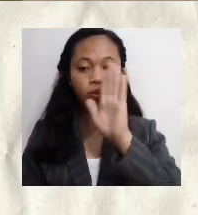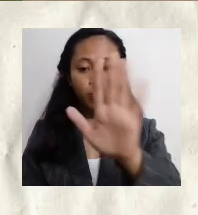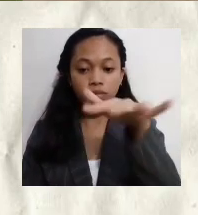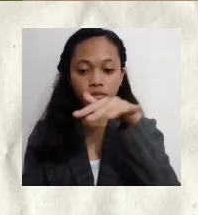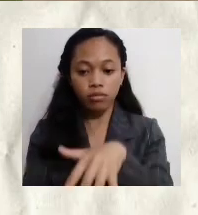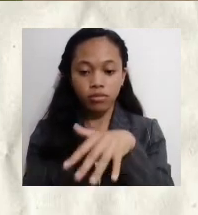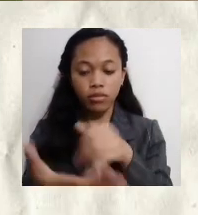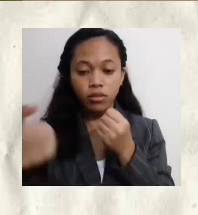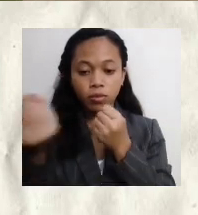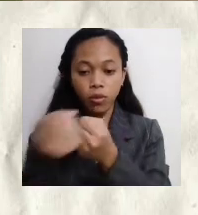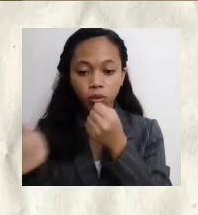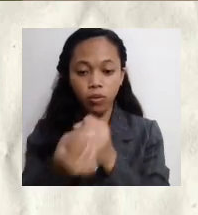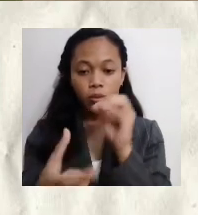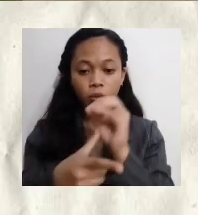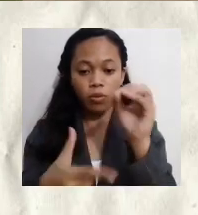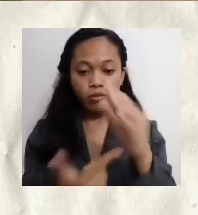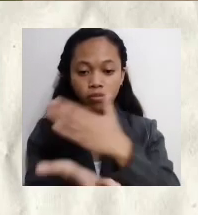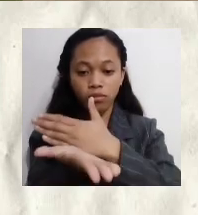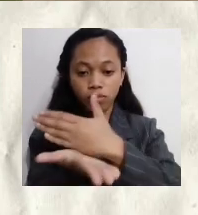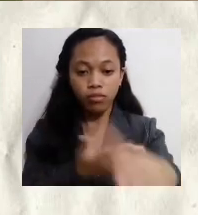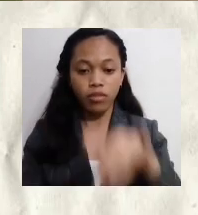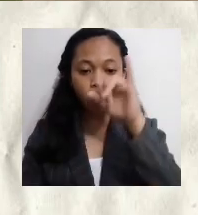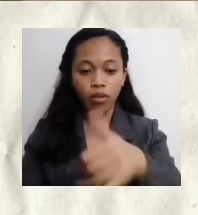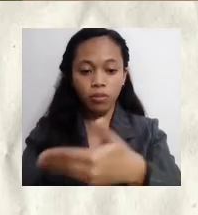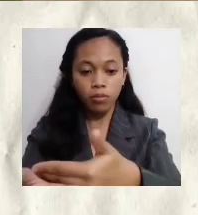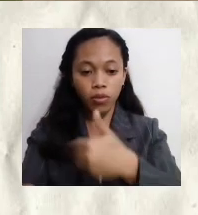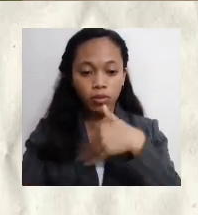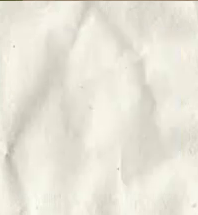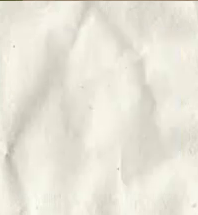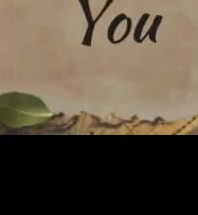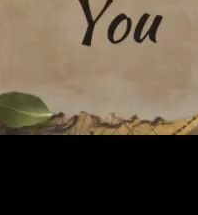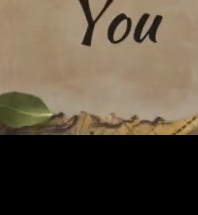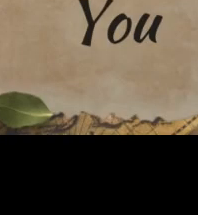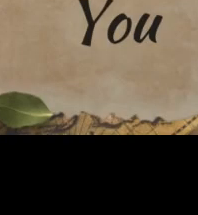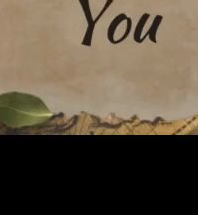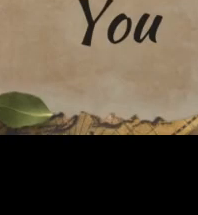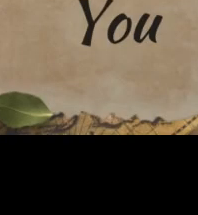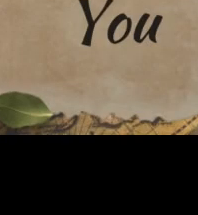the discussion section instead of presented separately.